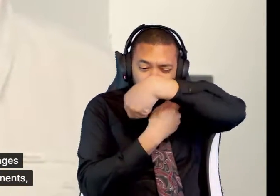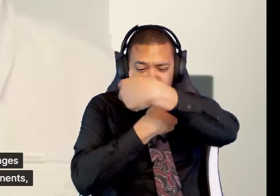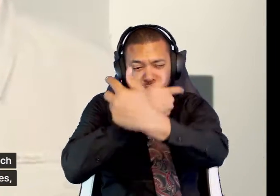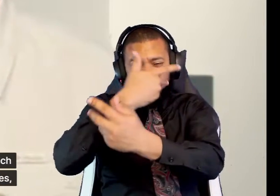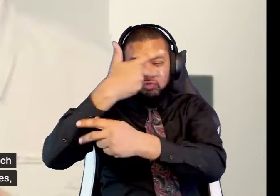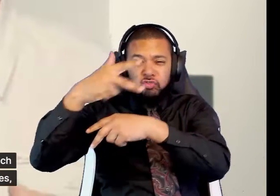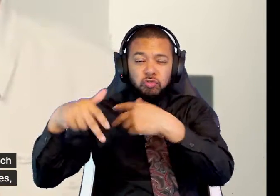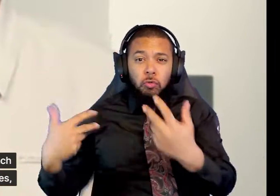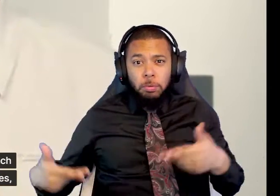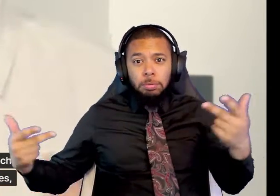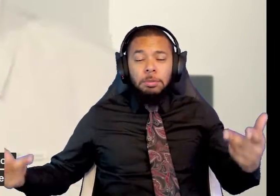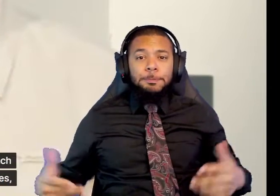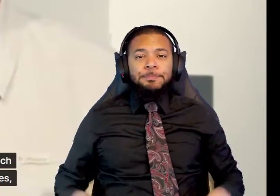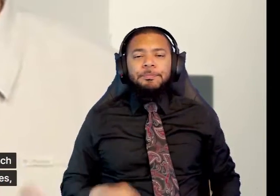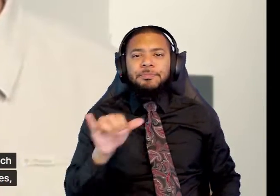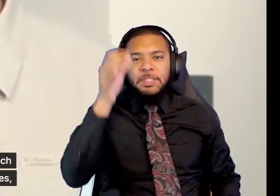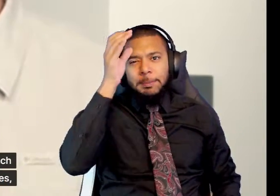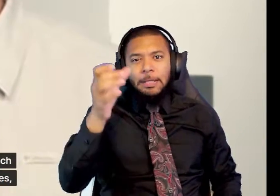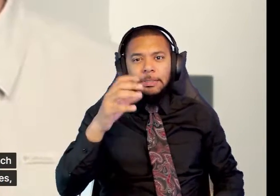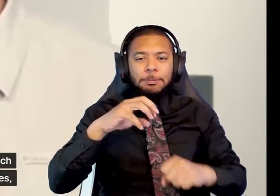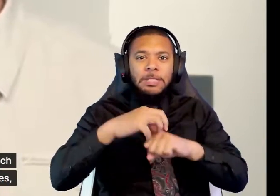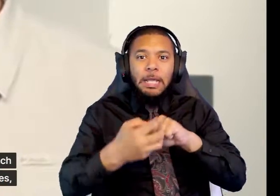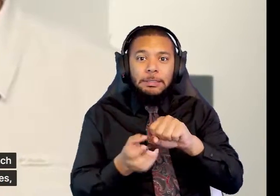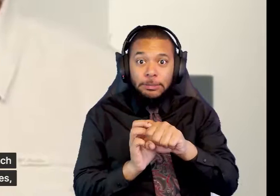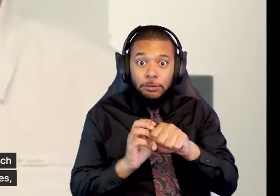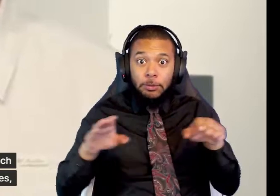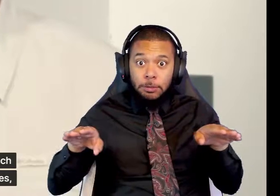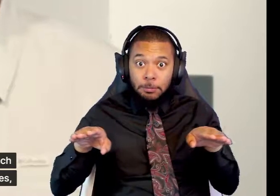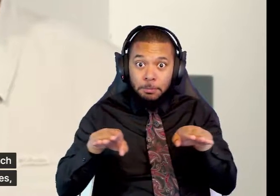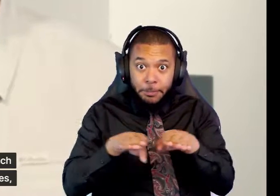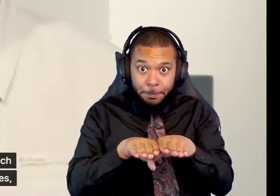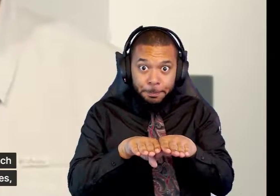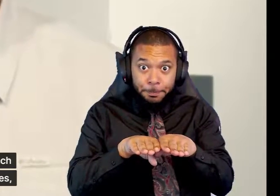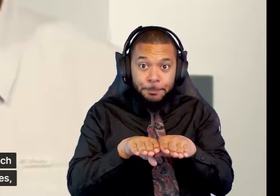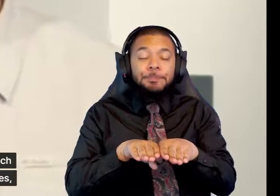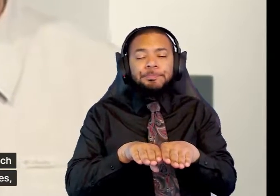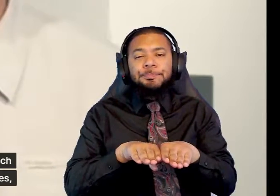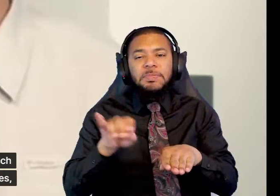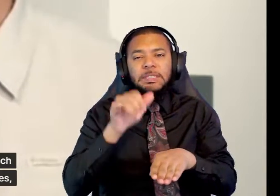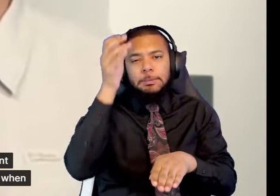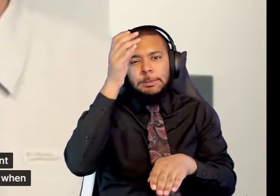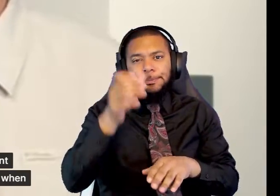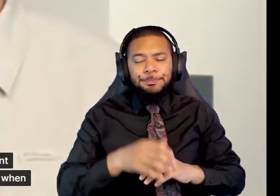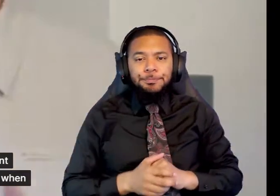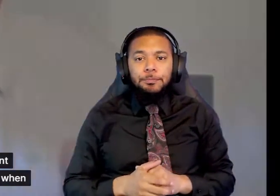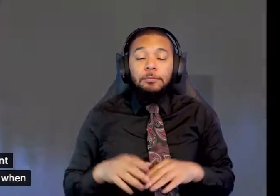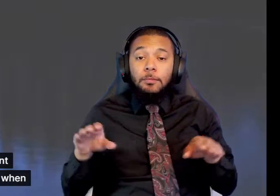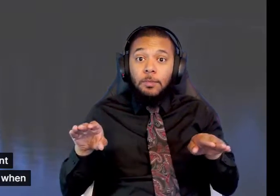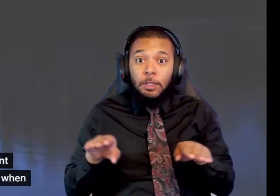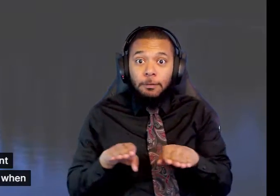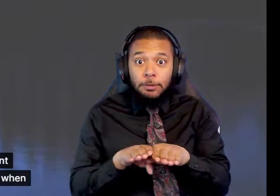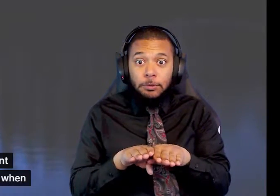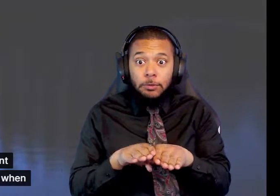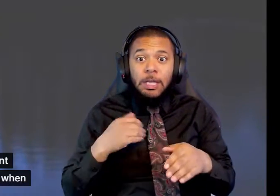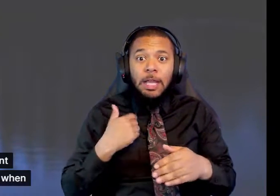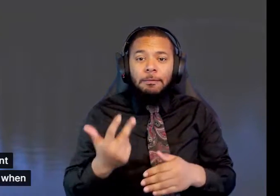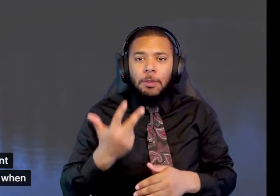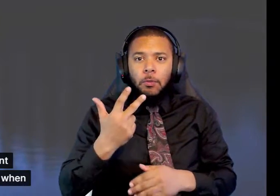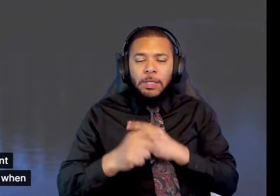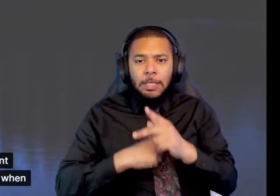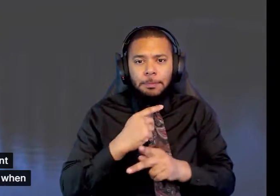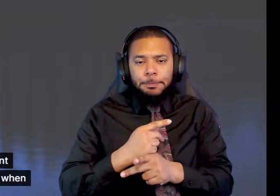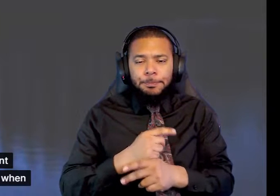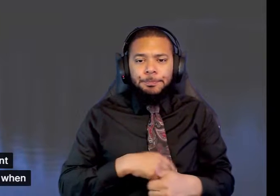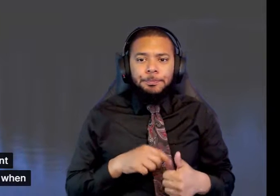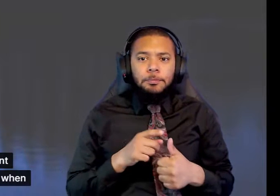with continents or crust when they crash into each other. With convergent boundaries, there's three types of convergent